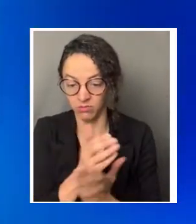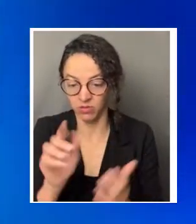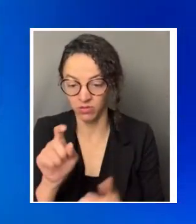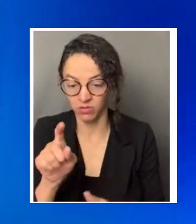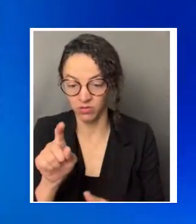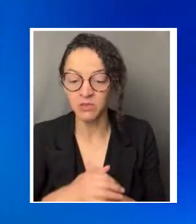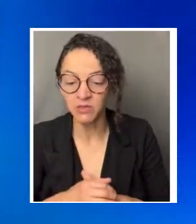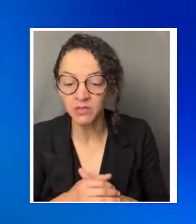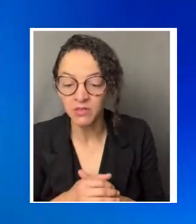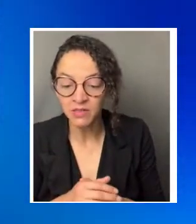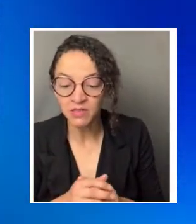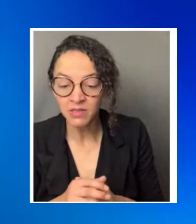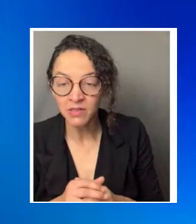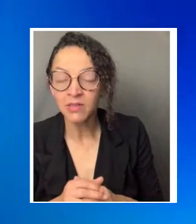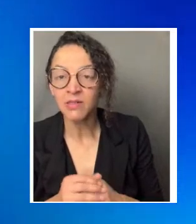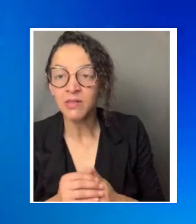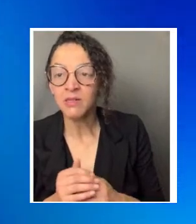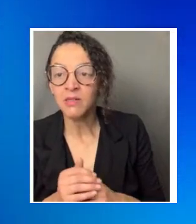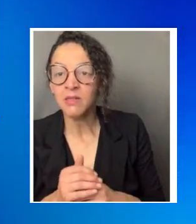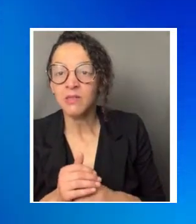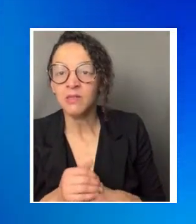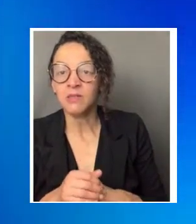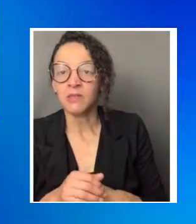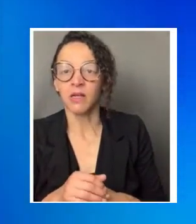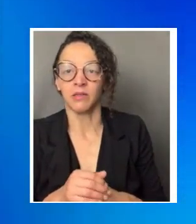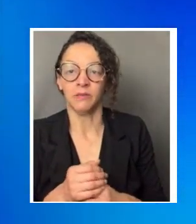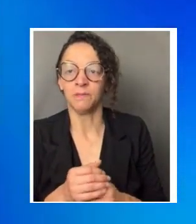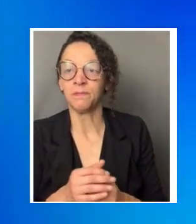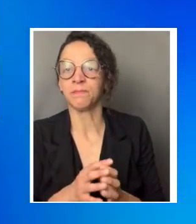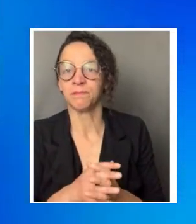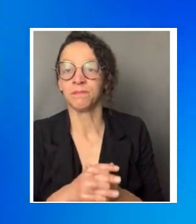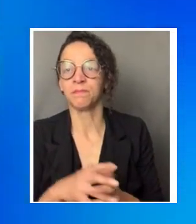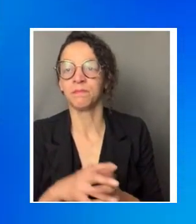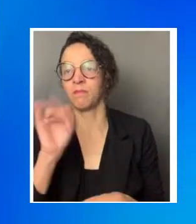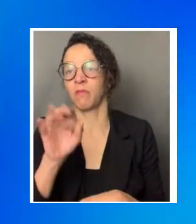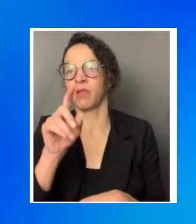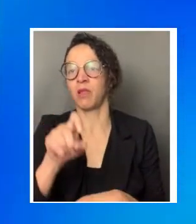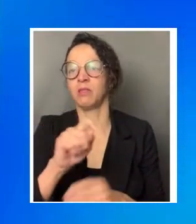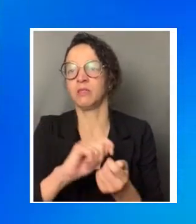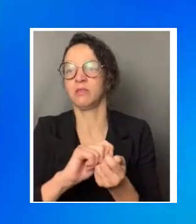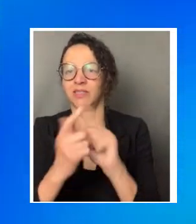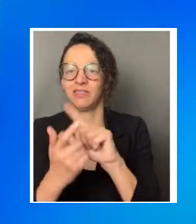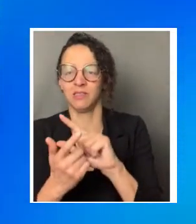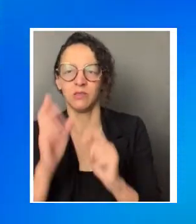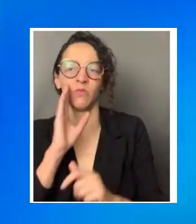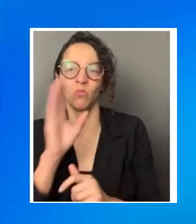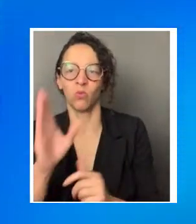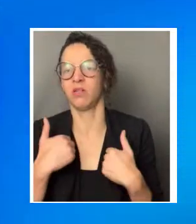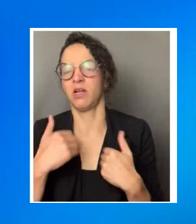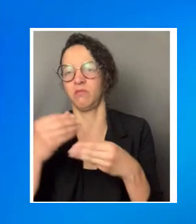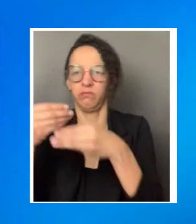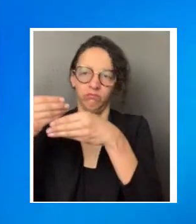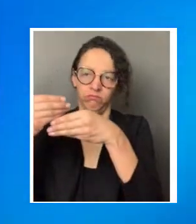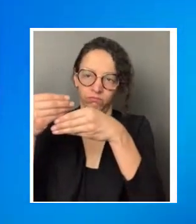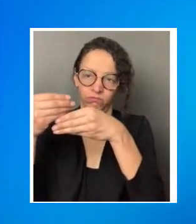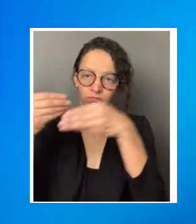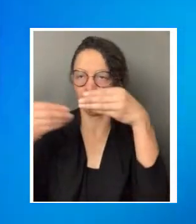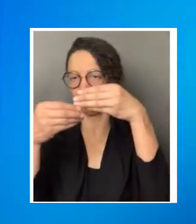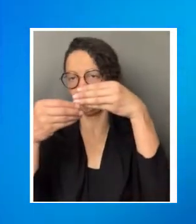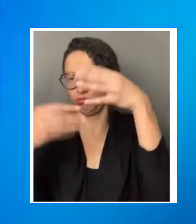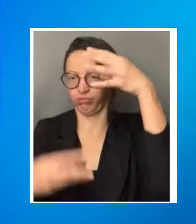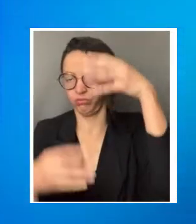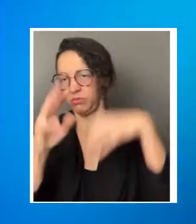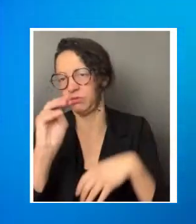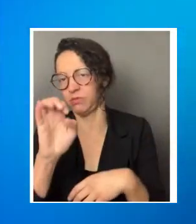note. Yeah, I believe Okay. So if you need translation, there will be a drop-down menu for either